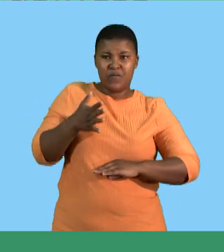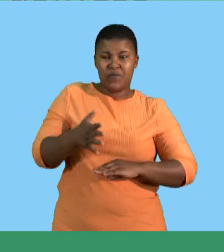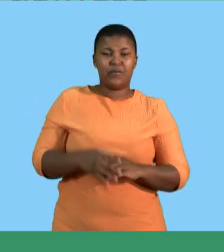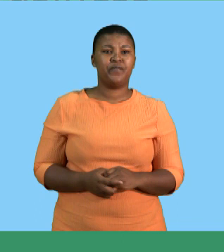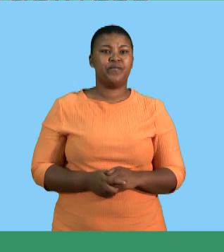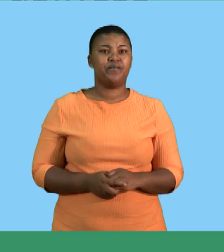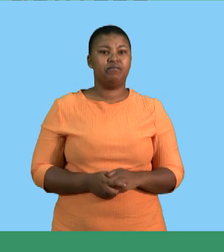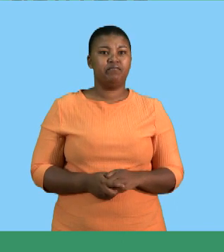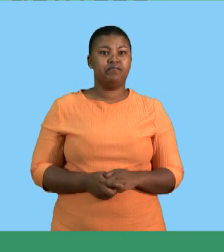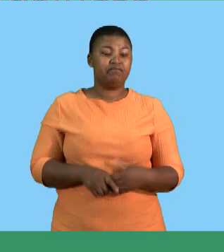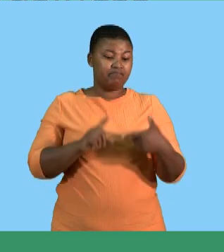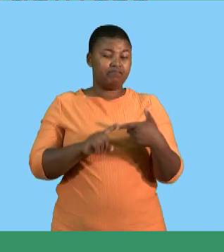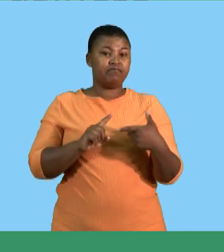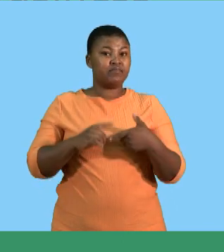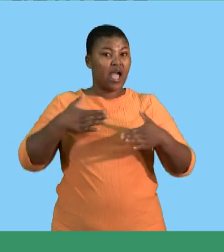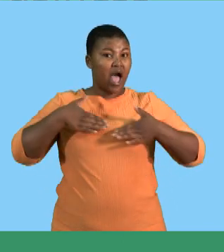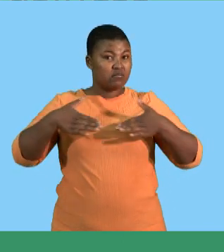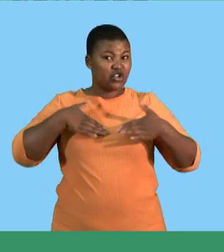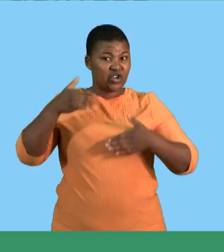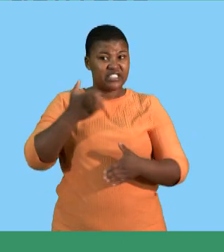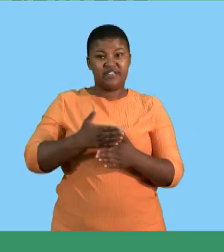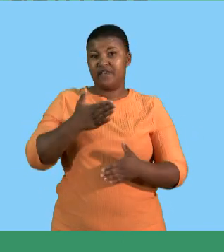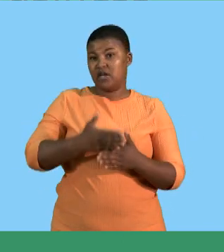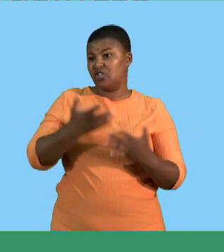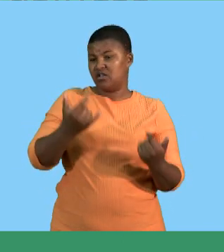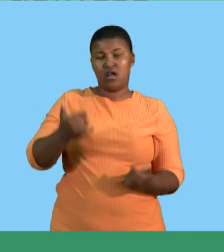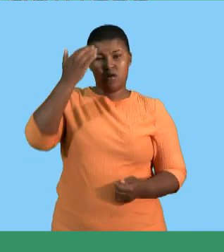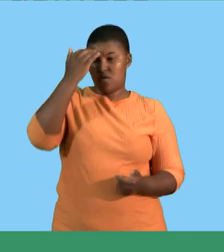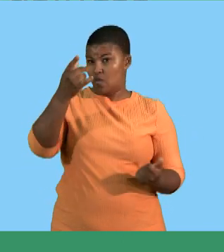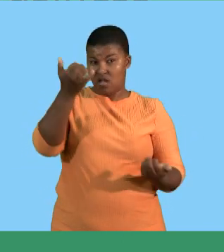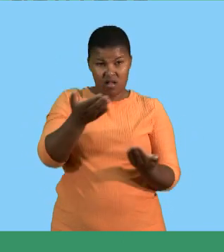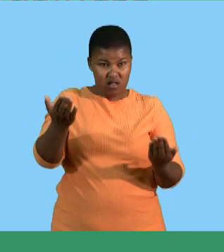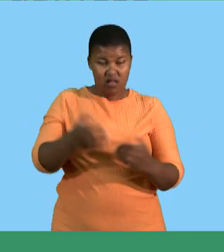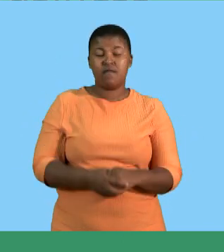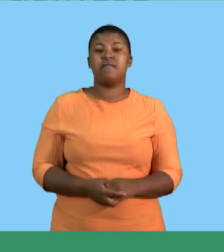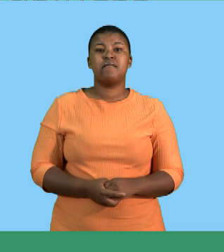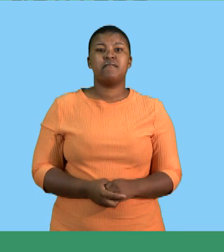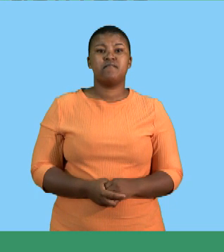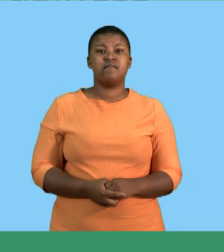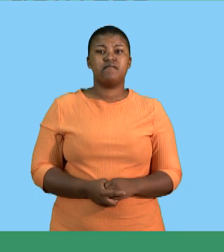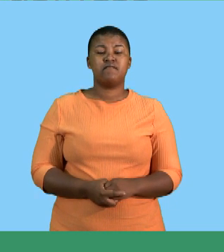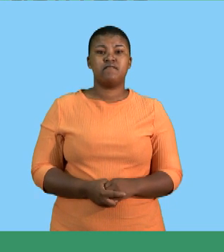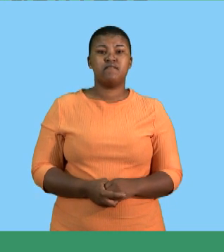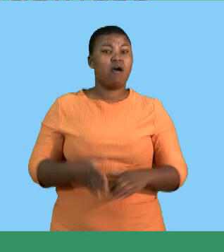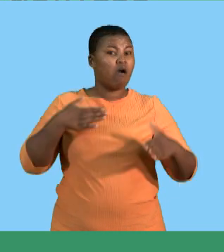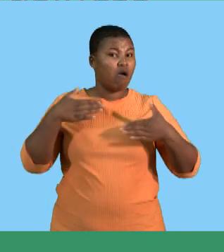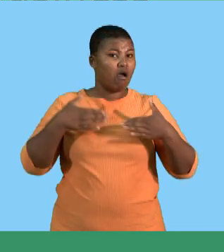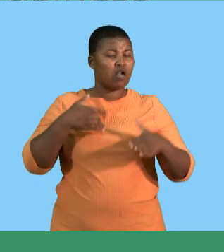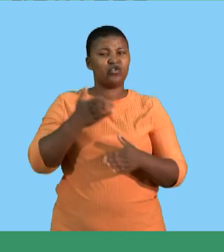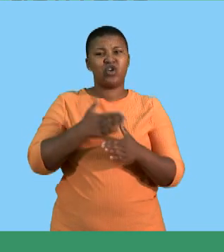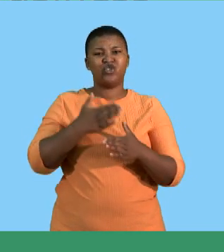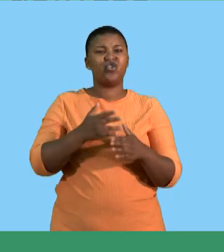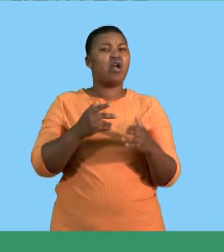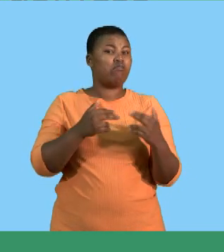Then administration function, by this time you should be familiar with the administration function. They